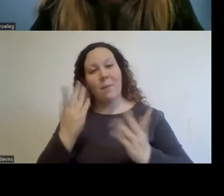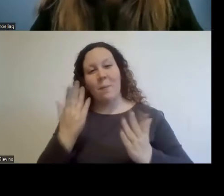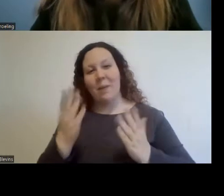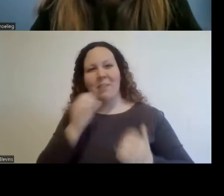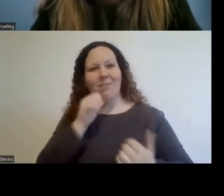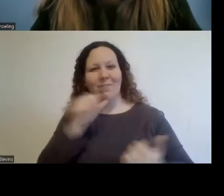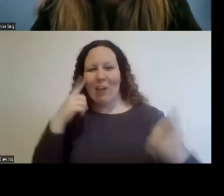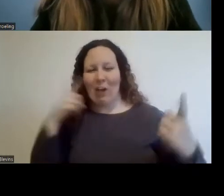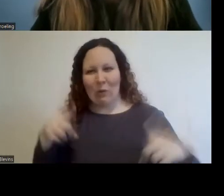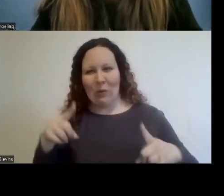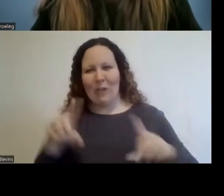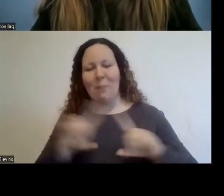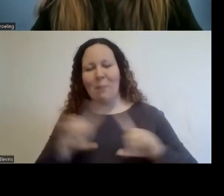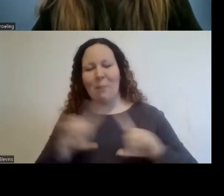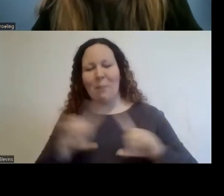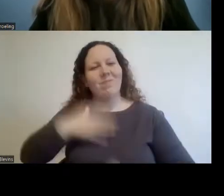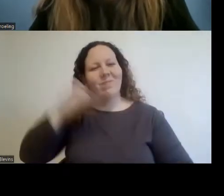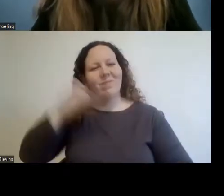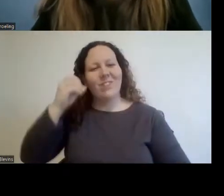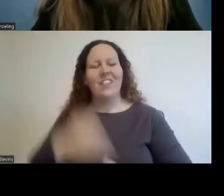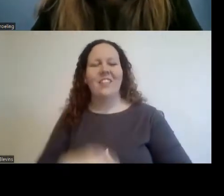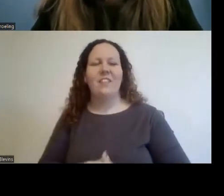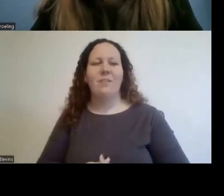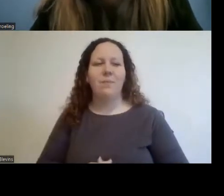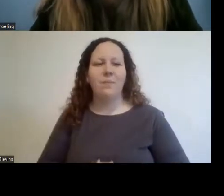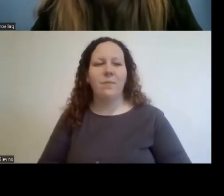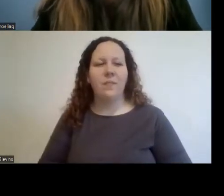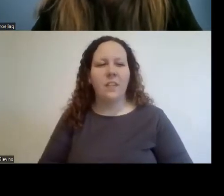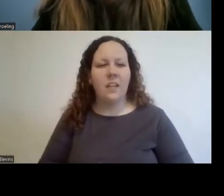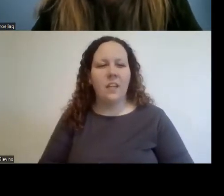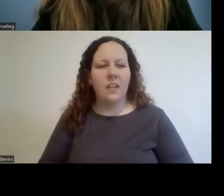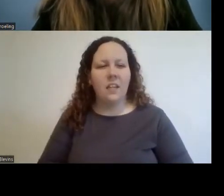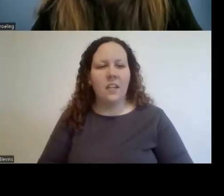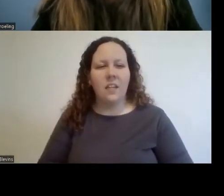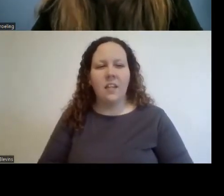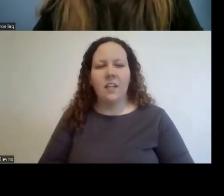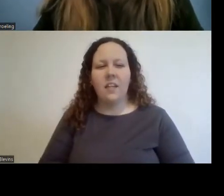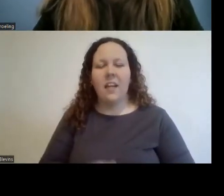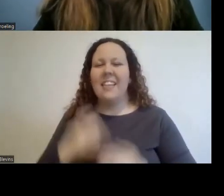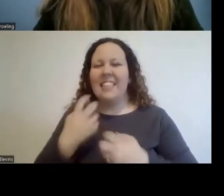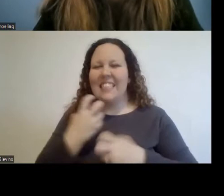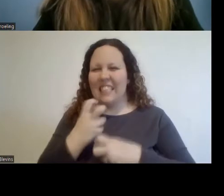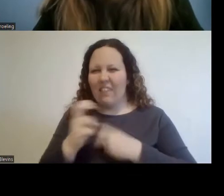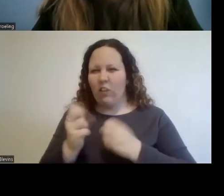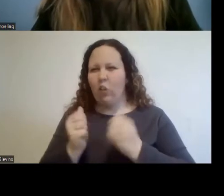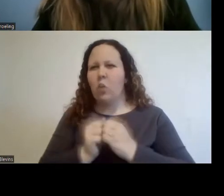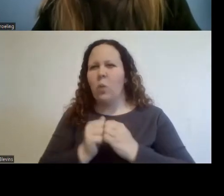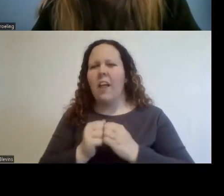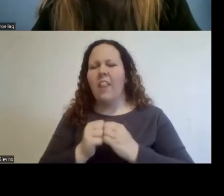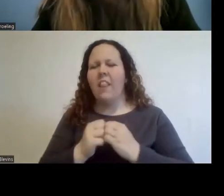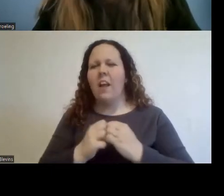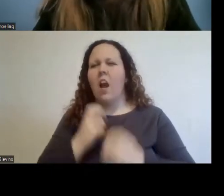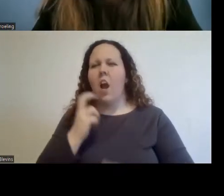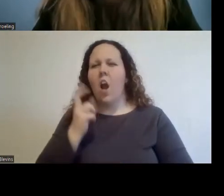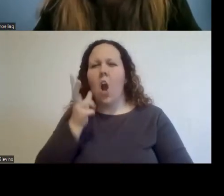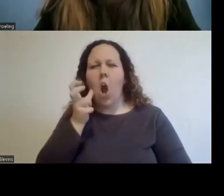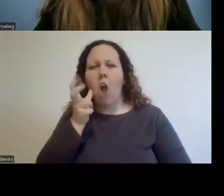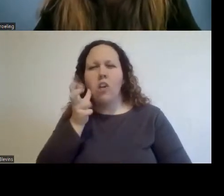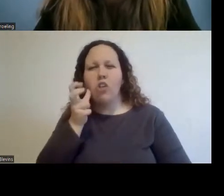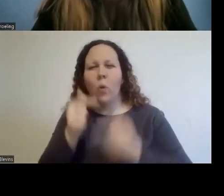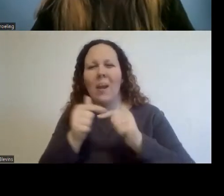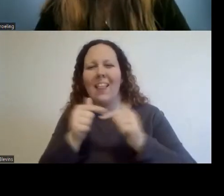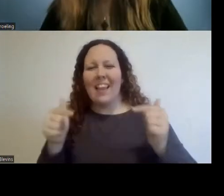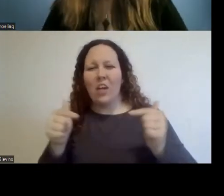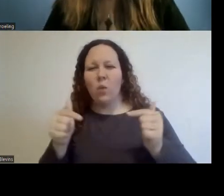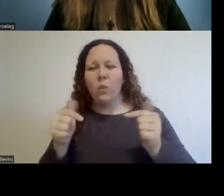some consonants, mild difficulty with auditory language, and learning at a distance and in noise is always a